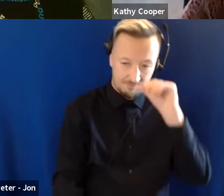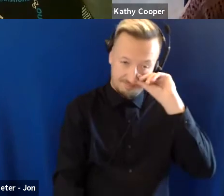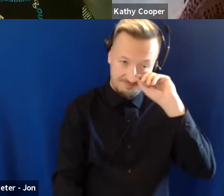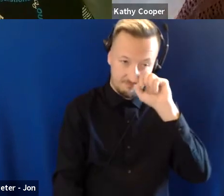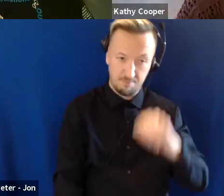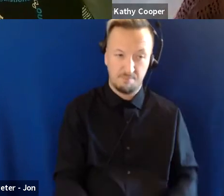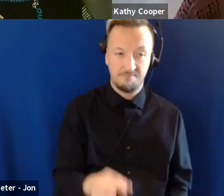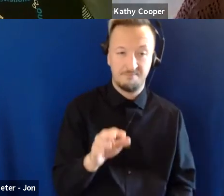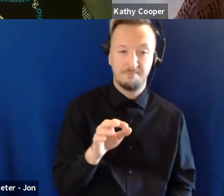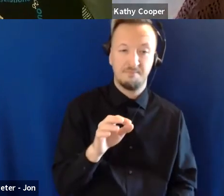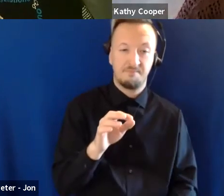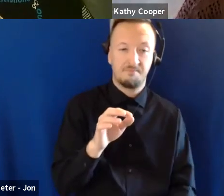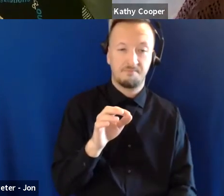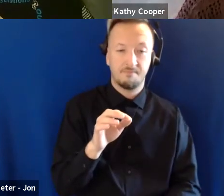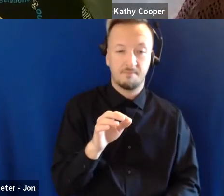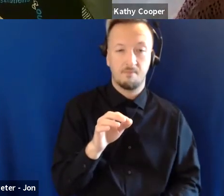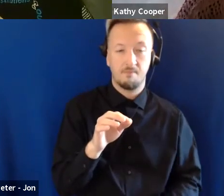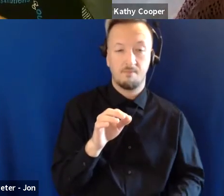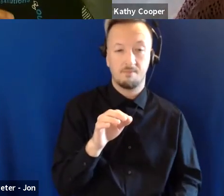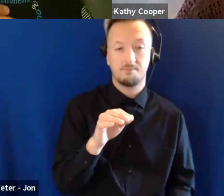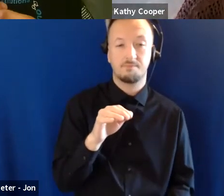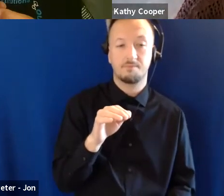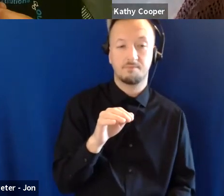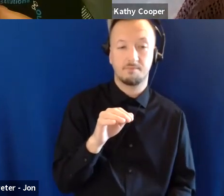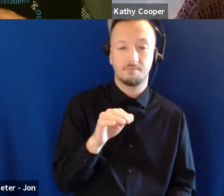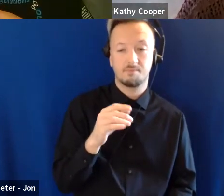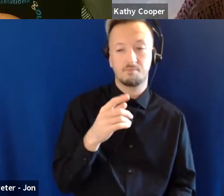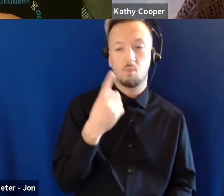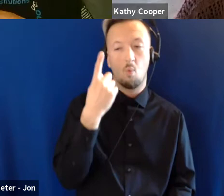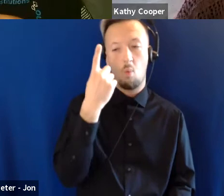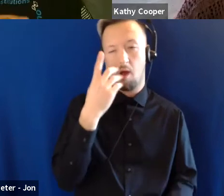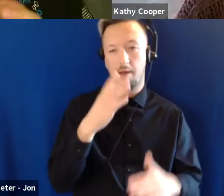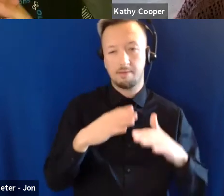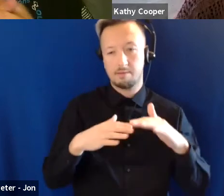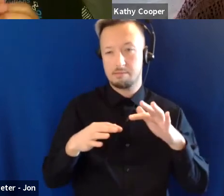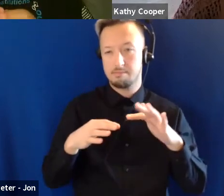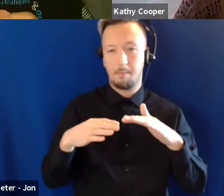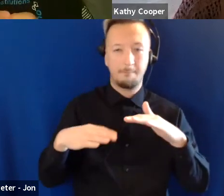So I think that maybe just one of the most basic things